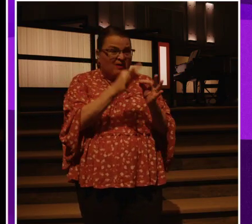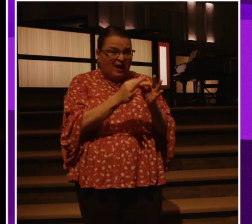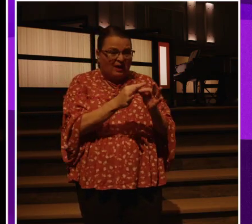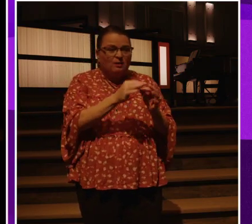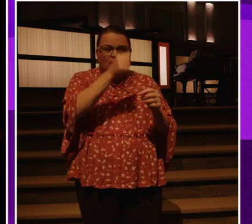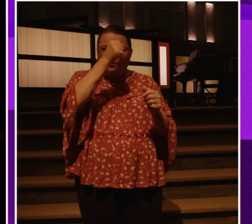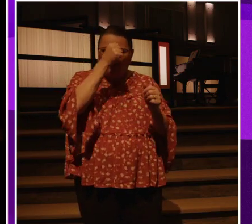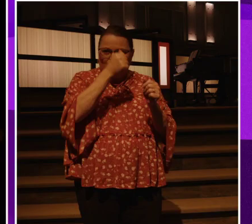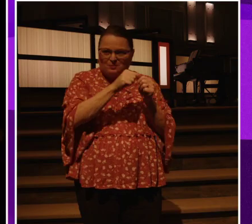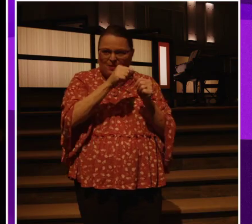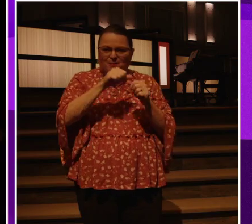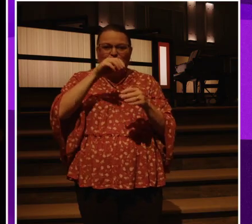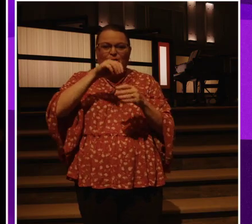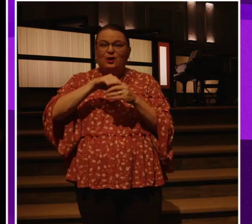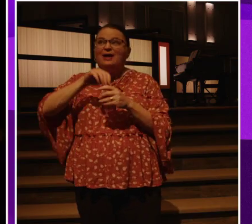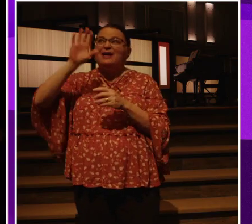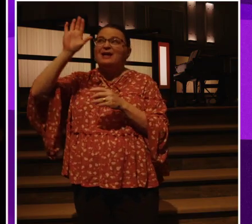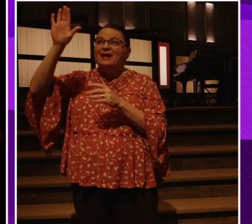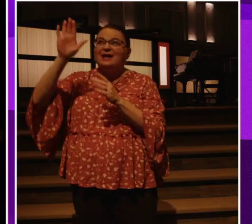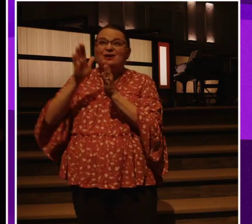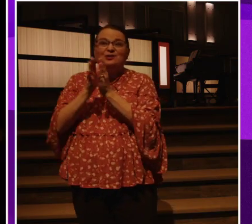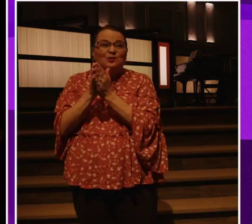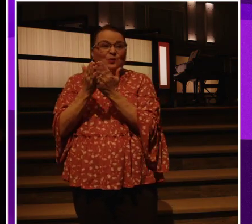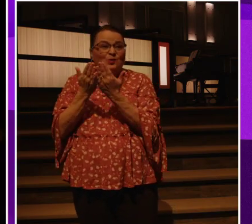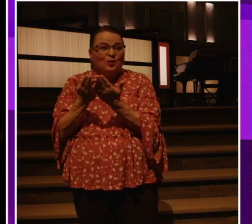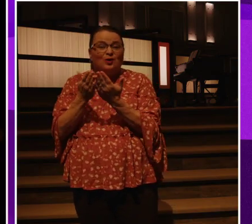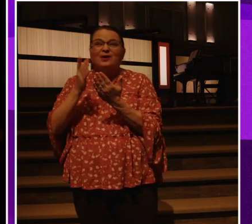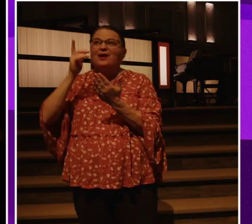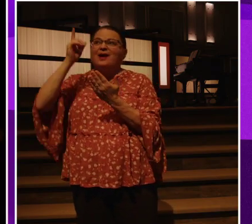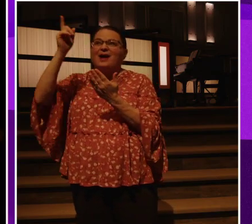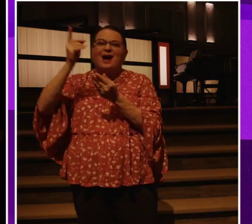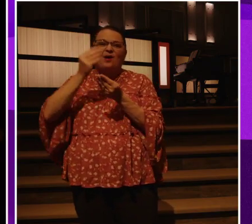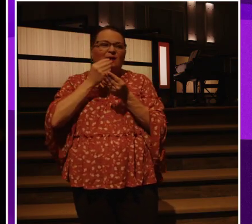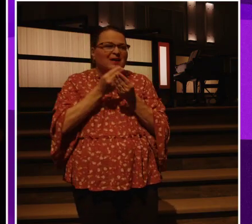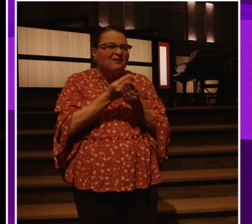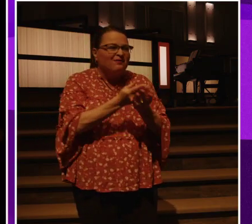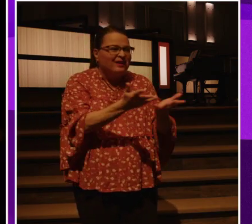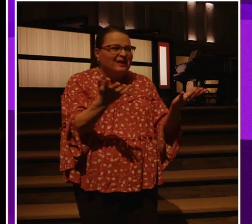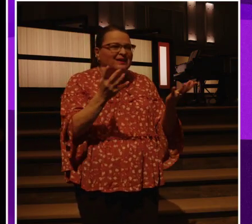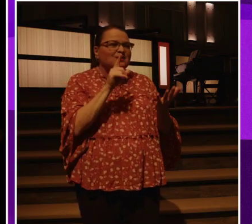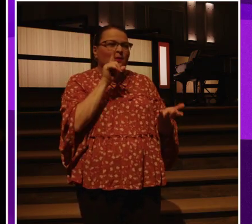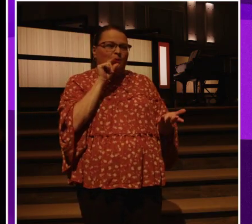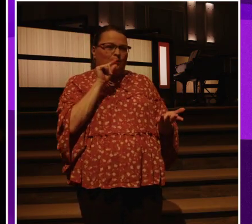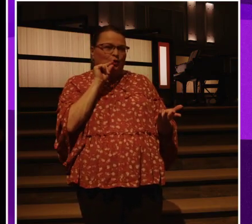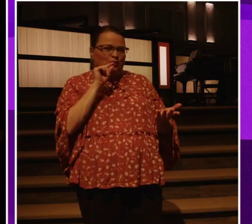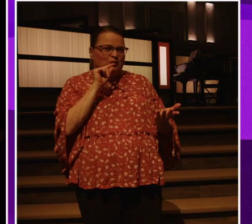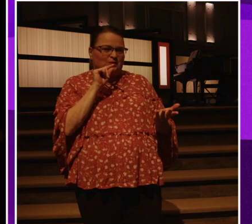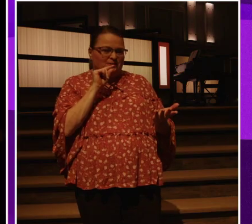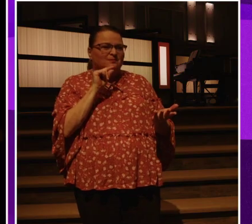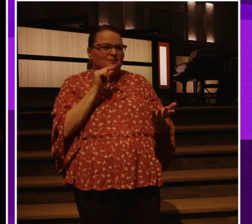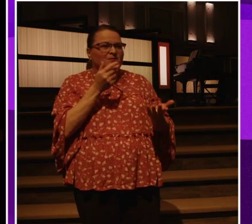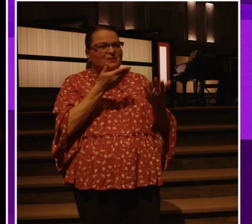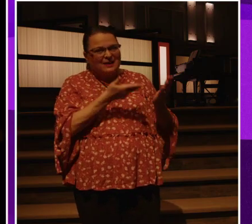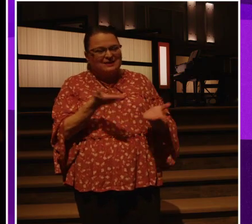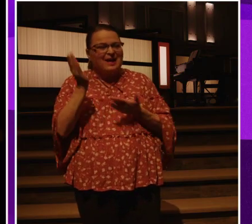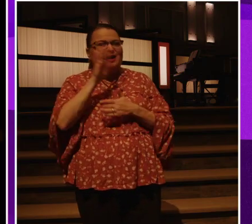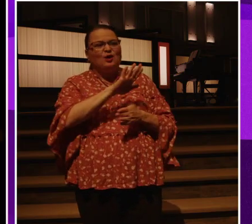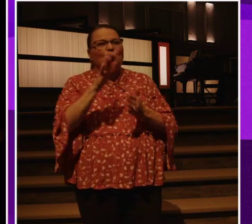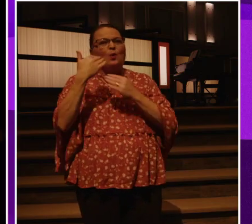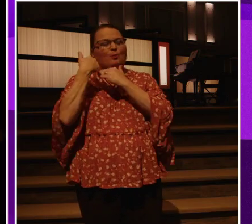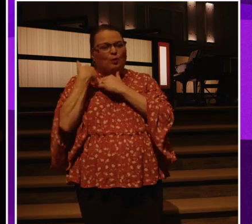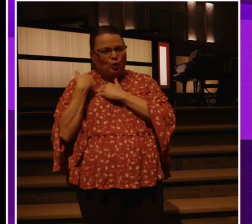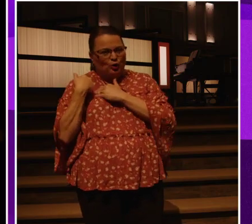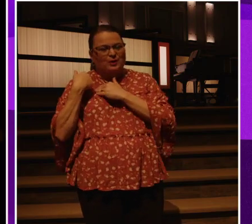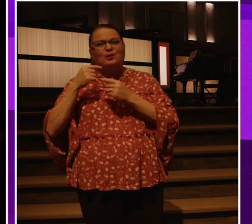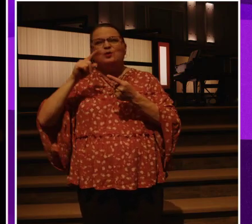His word how He feeds the little birds. Take your burden to the